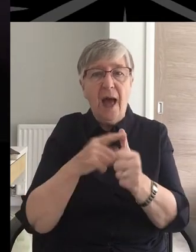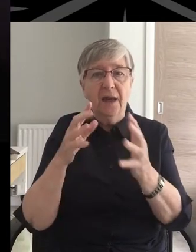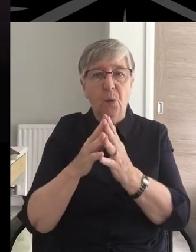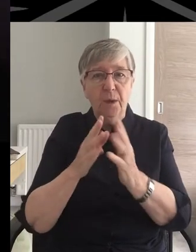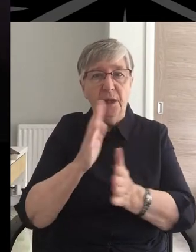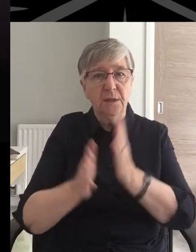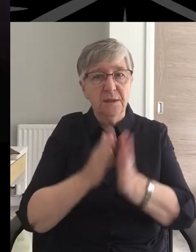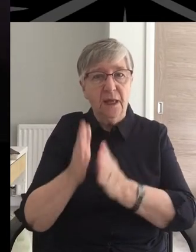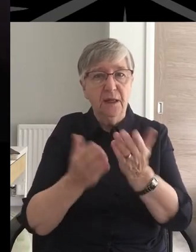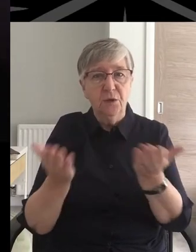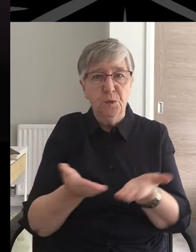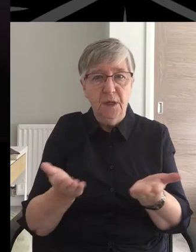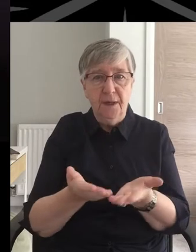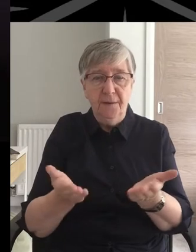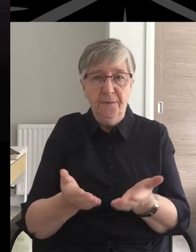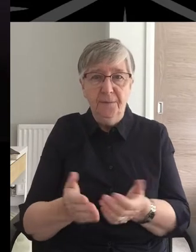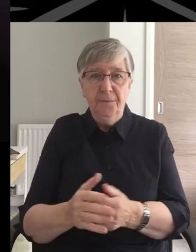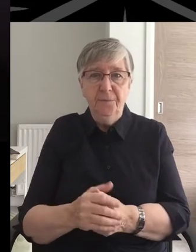this Sunday.